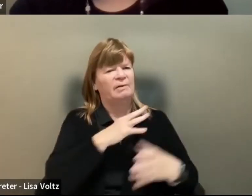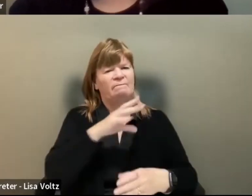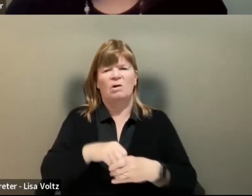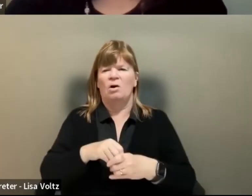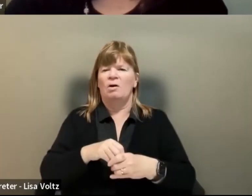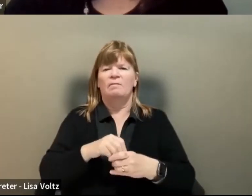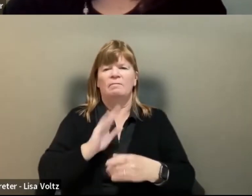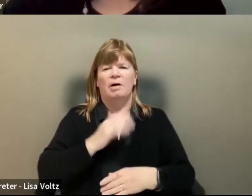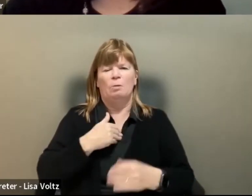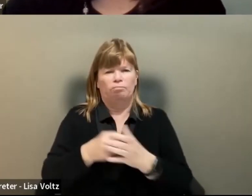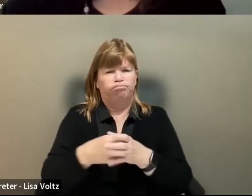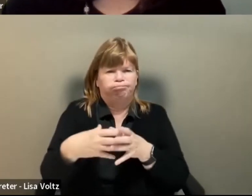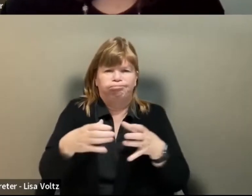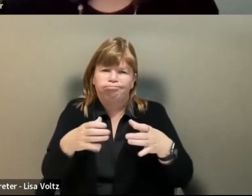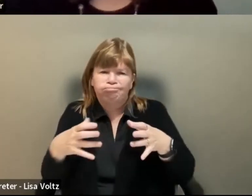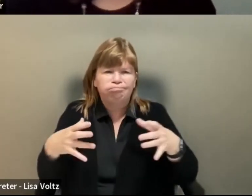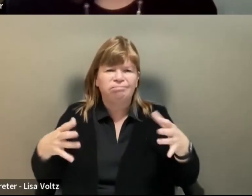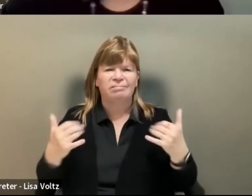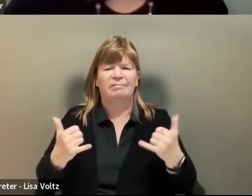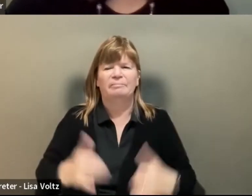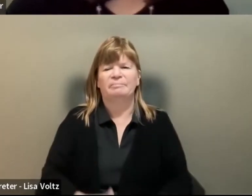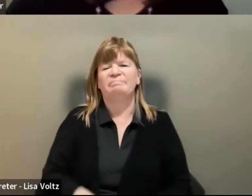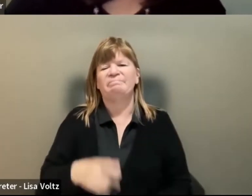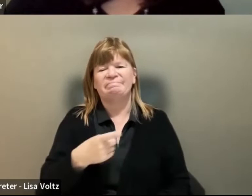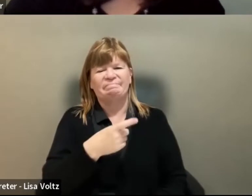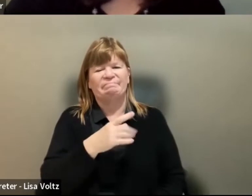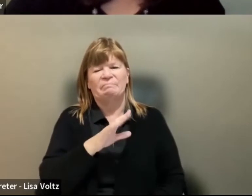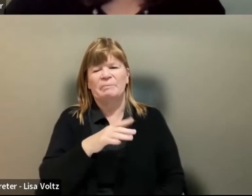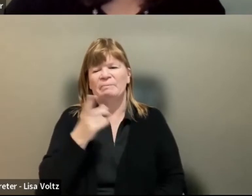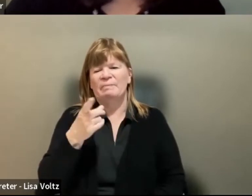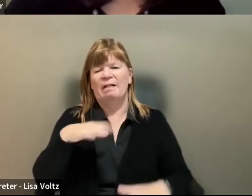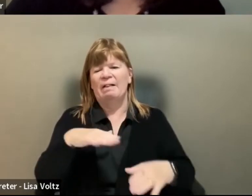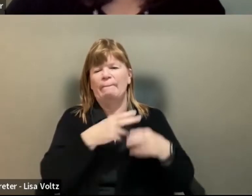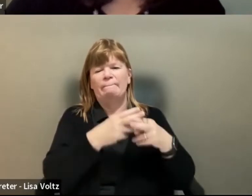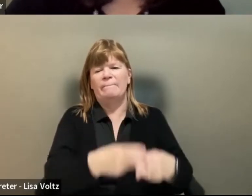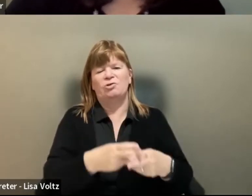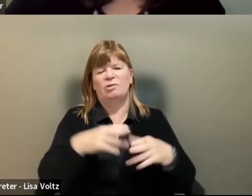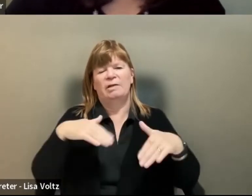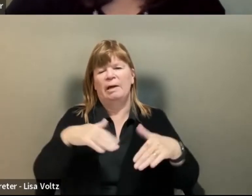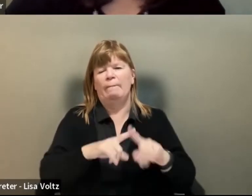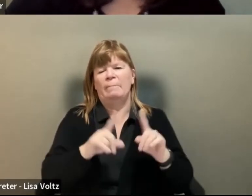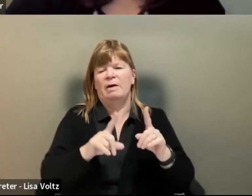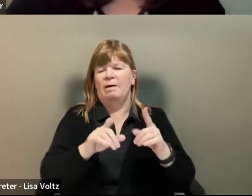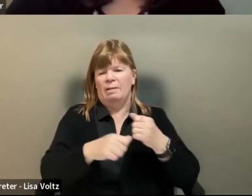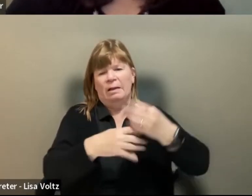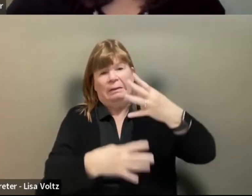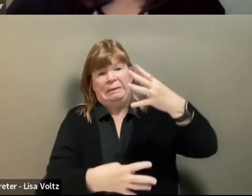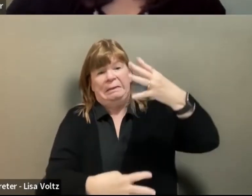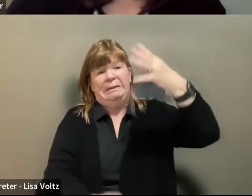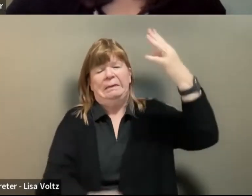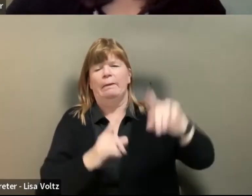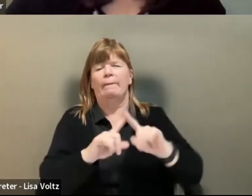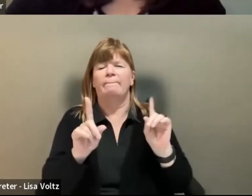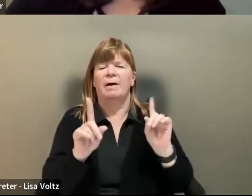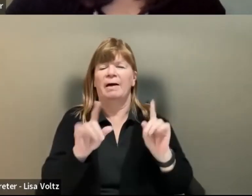talk. Well, and Rachel, I hadn't mentioned this yet because, the list gets really long, but if it